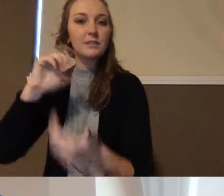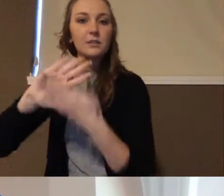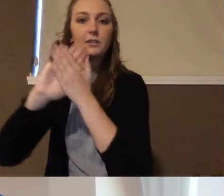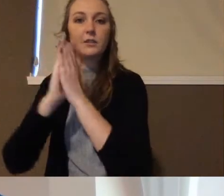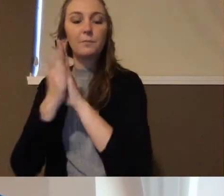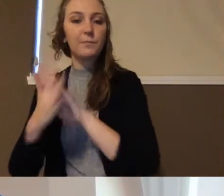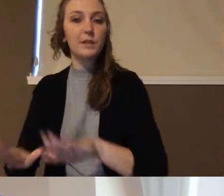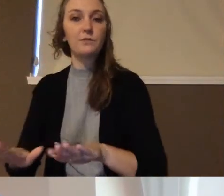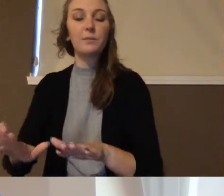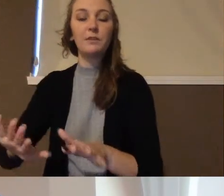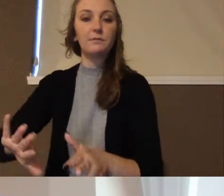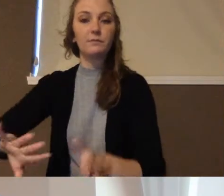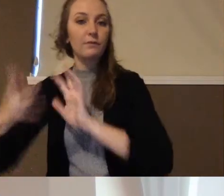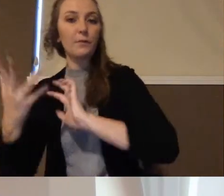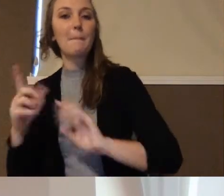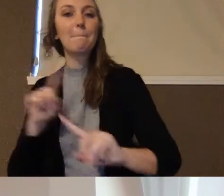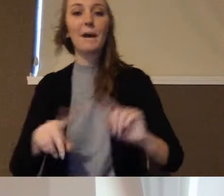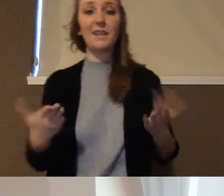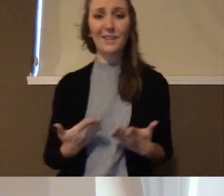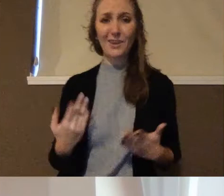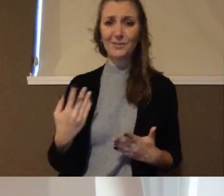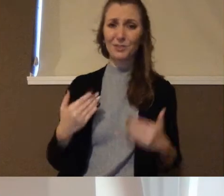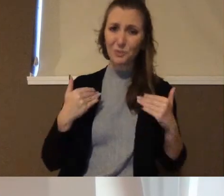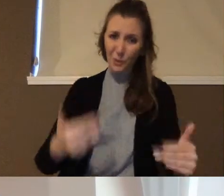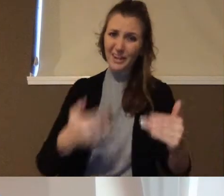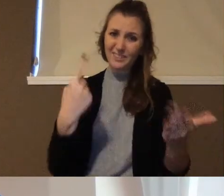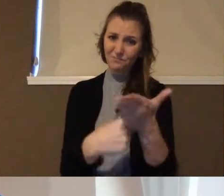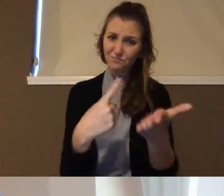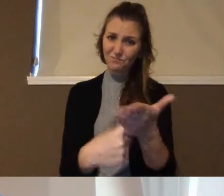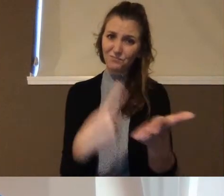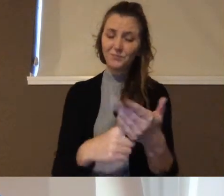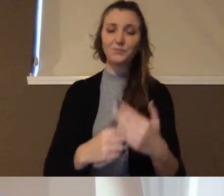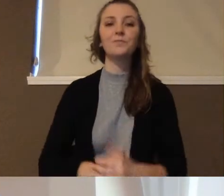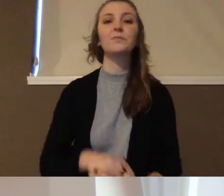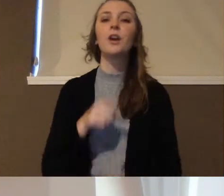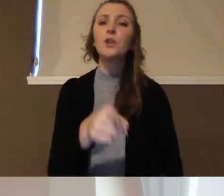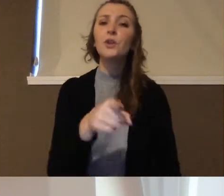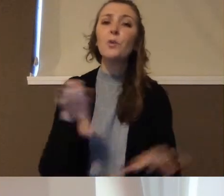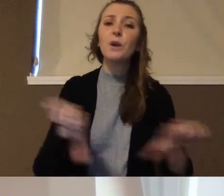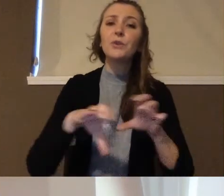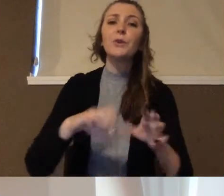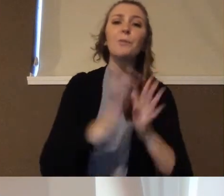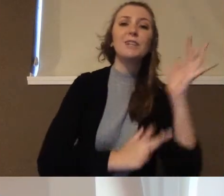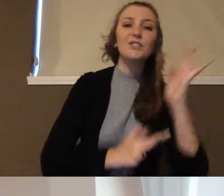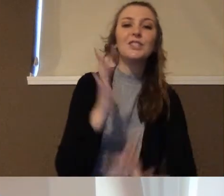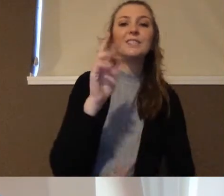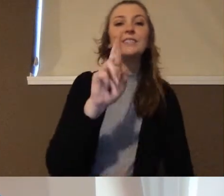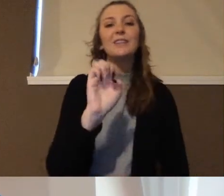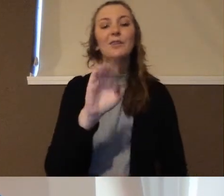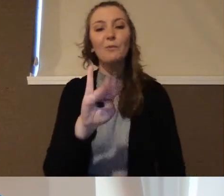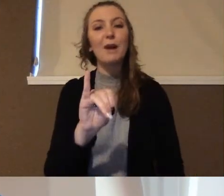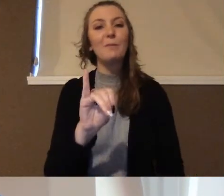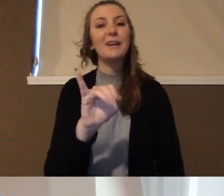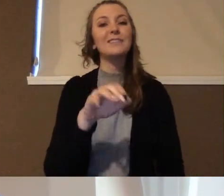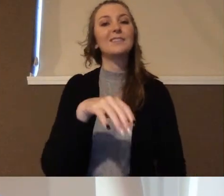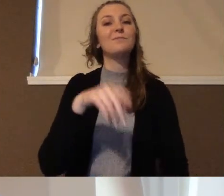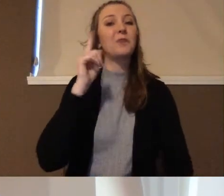You are doing what Jesus and the rabbis heard God call them to do in the first